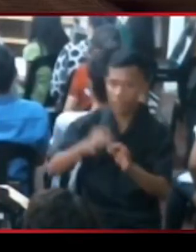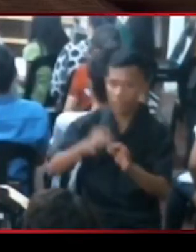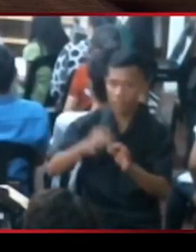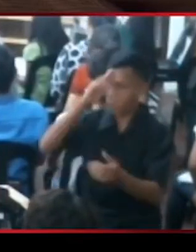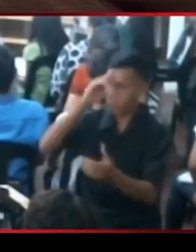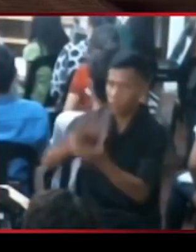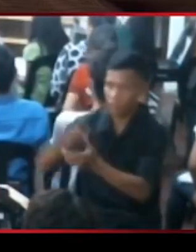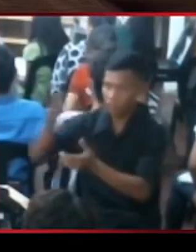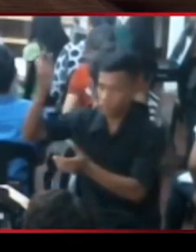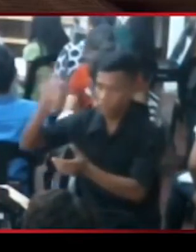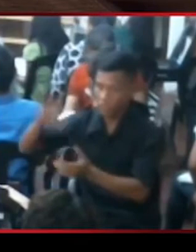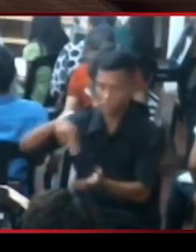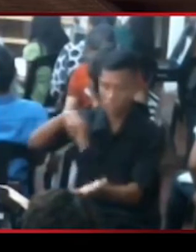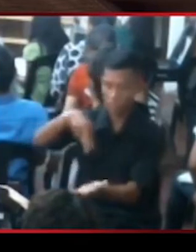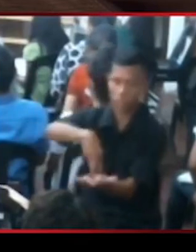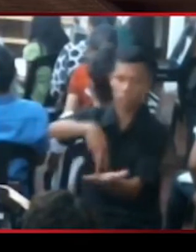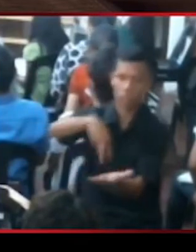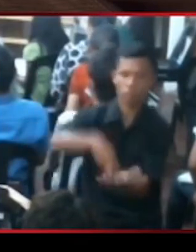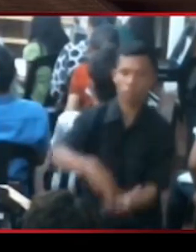standing here all day.